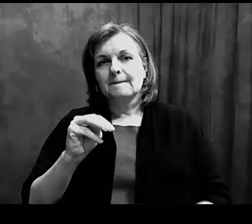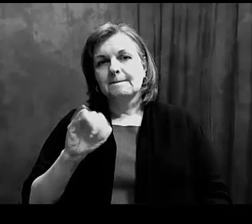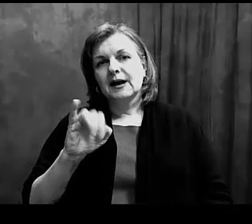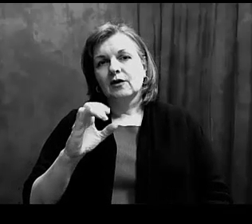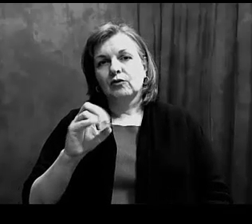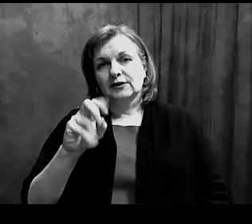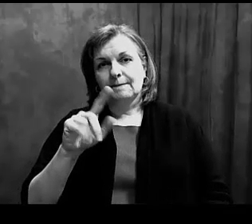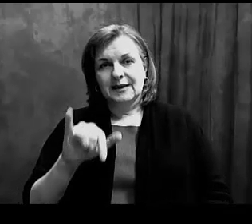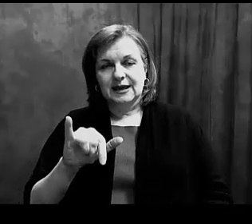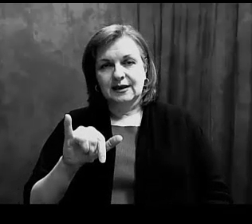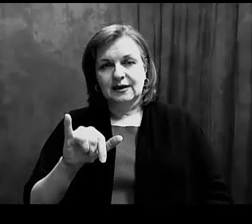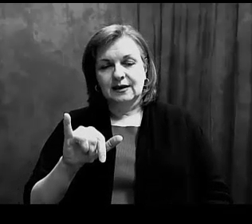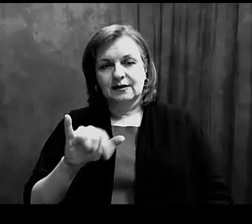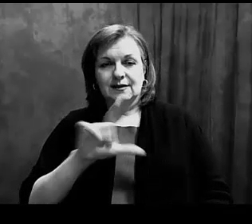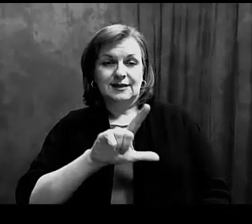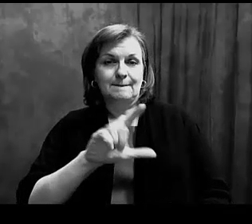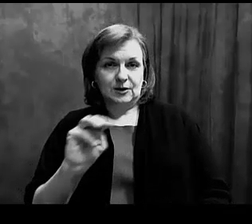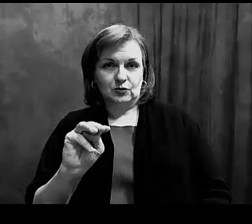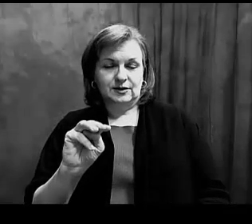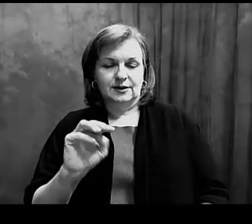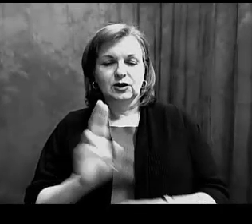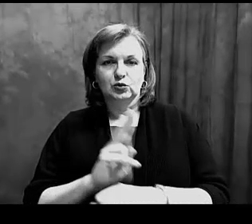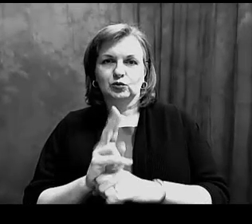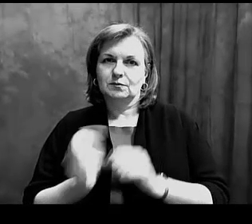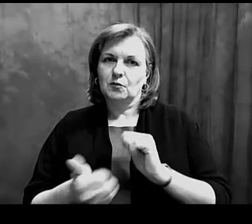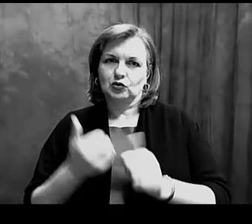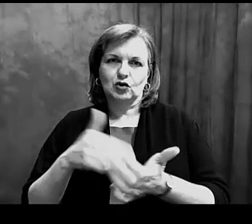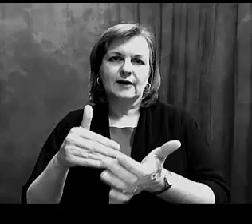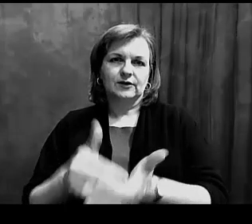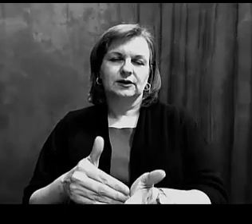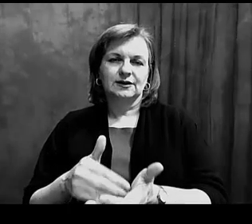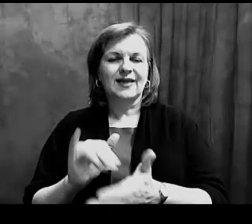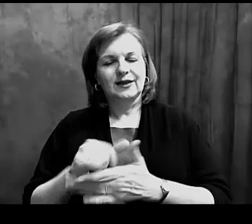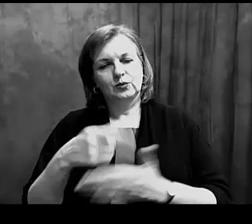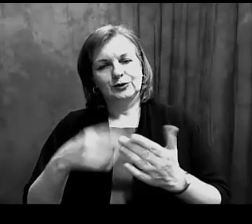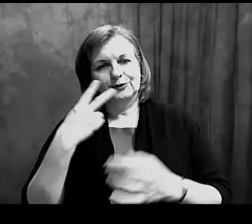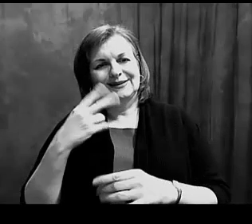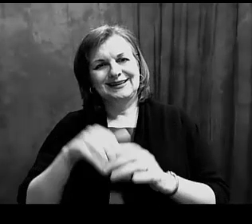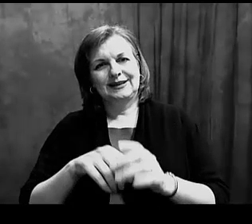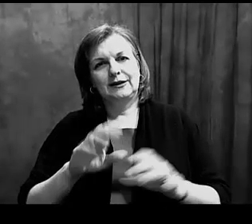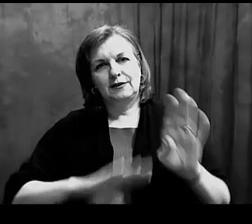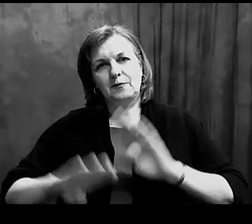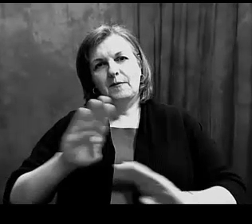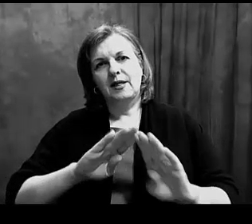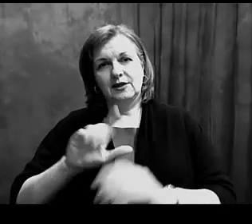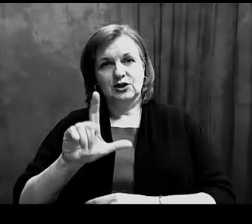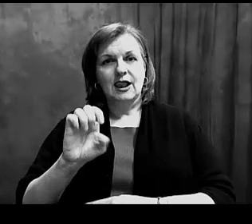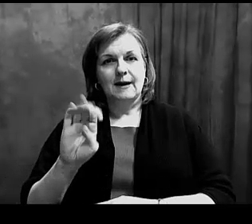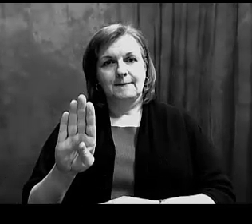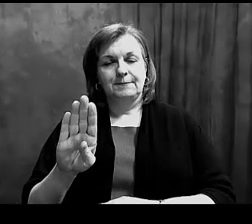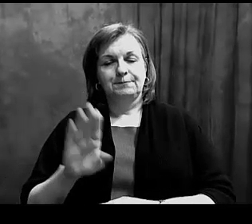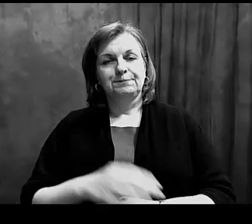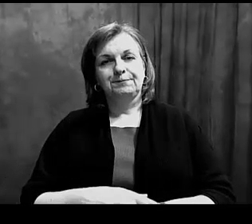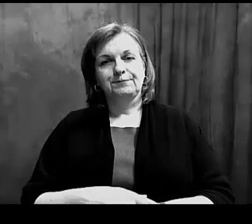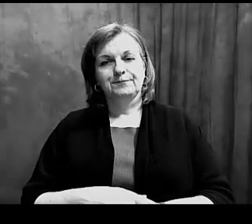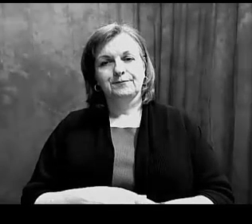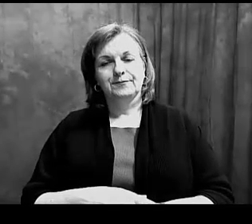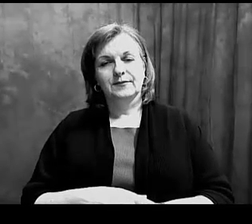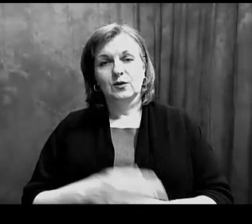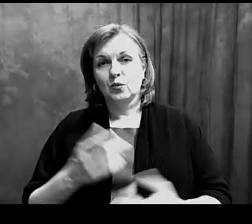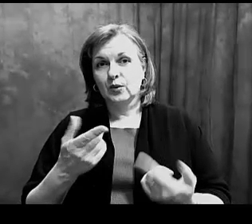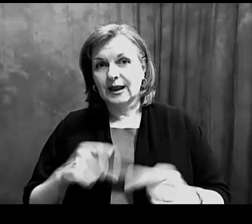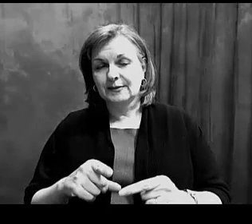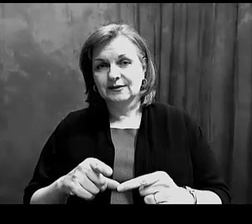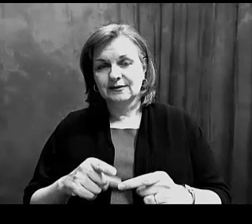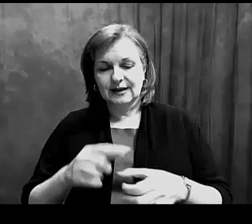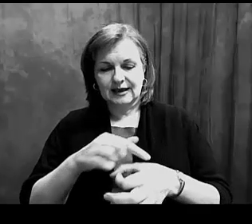Light microscopy is one that is most frequently used, and the one we typically see in biology labs.